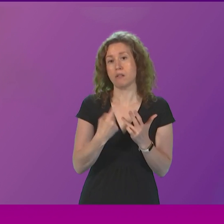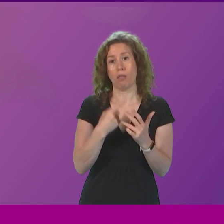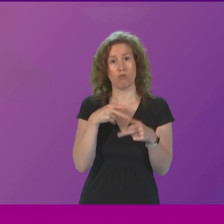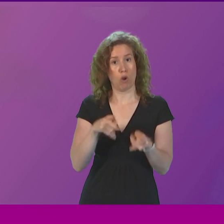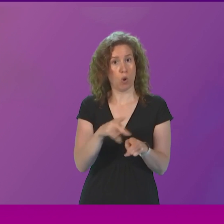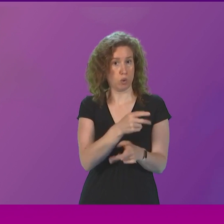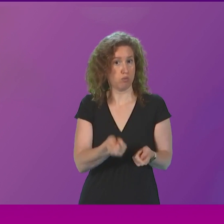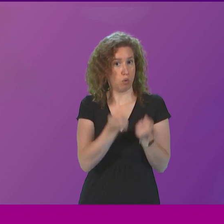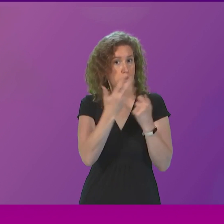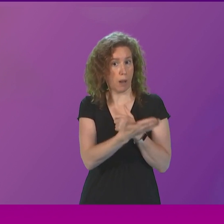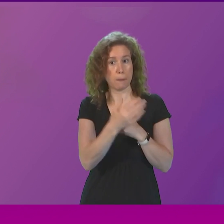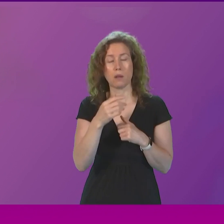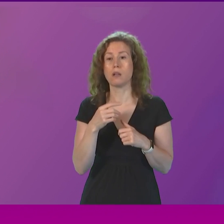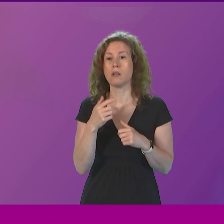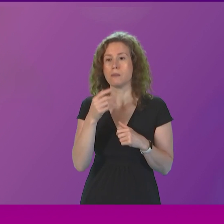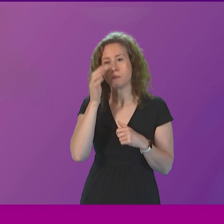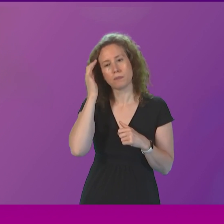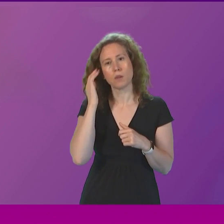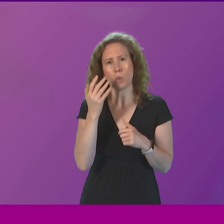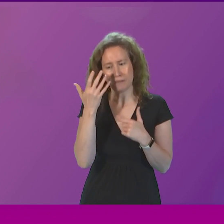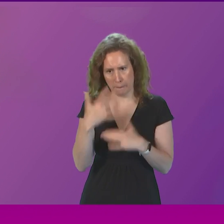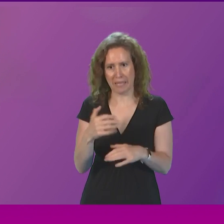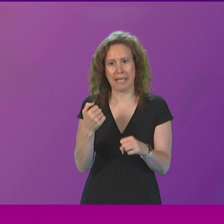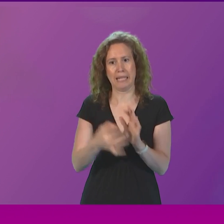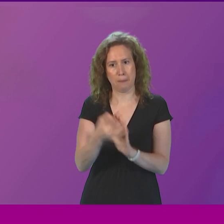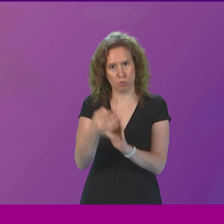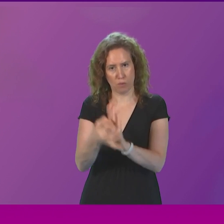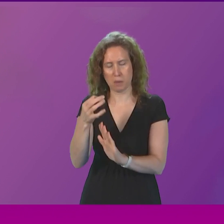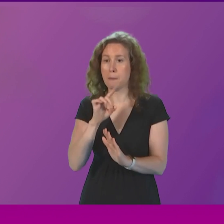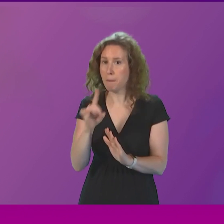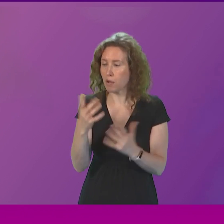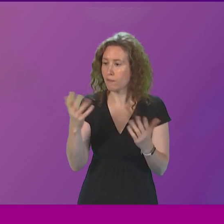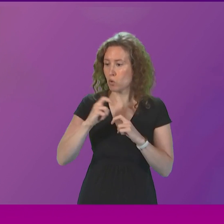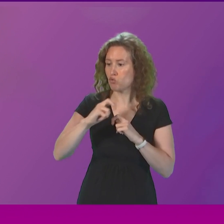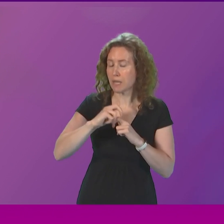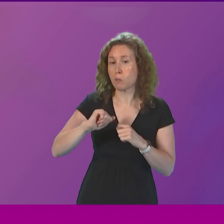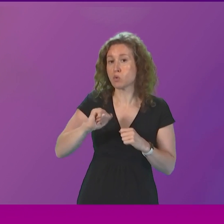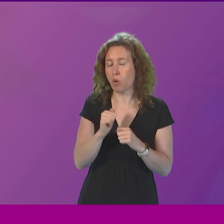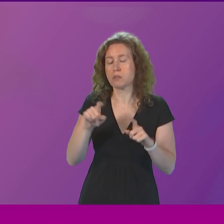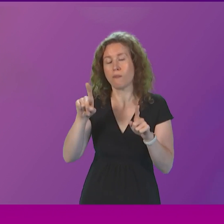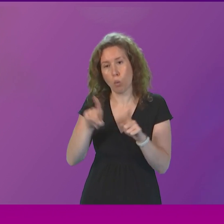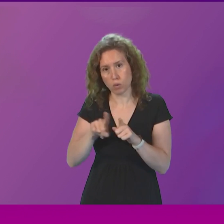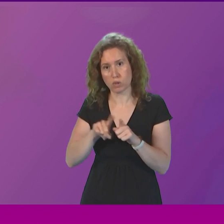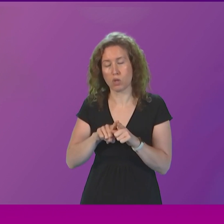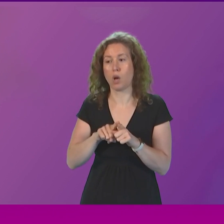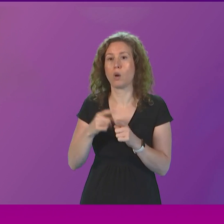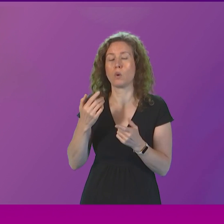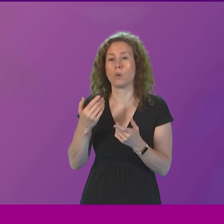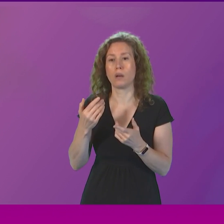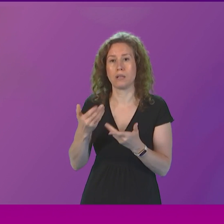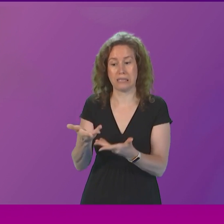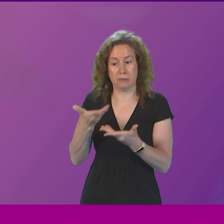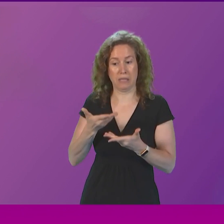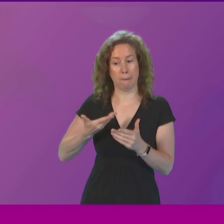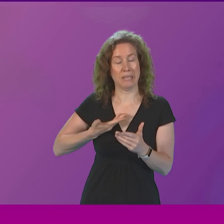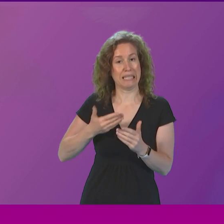by Jamie Green, we have made improvements, but of course Transport Scotland have also submitted an A75